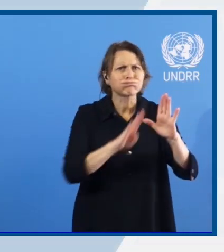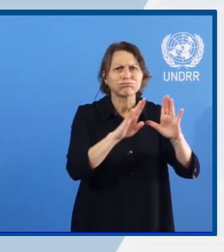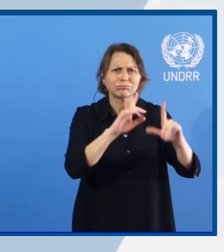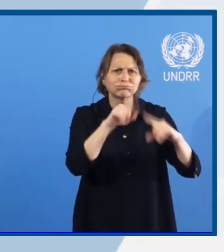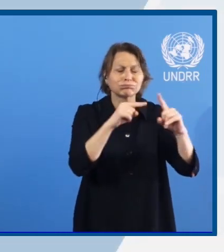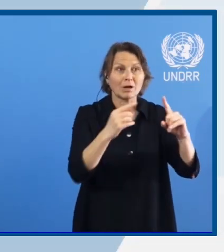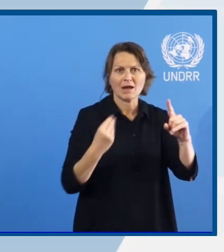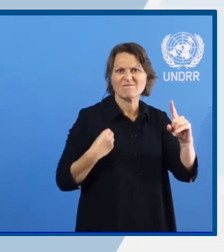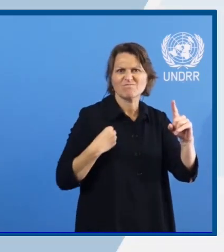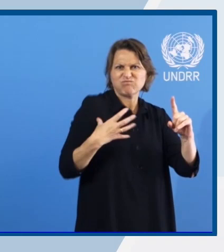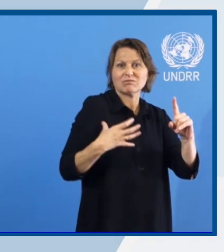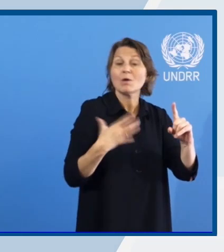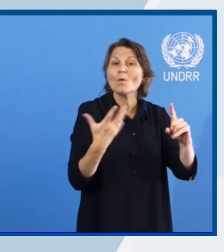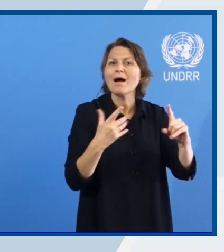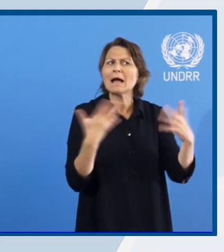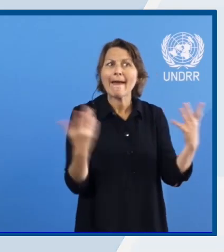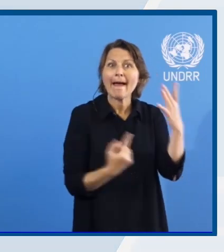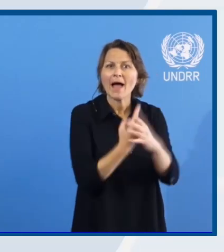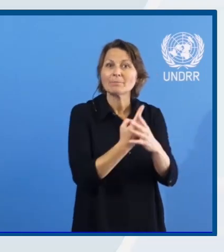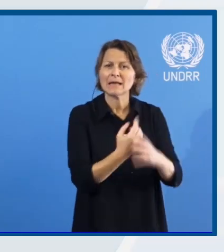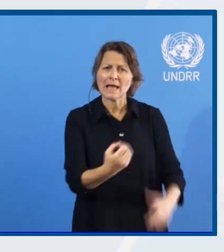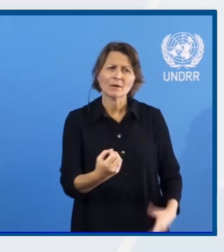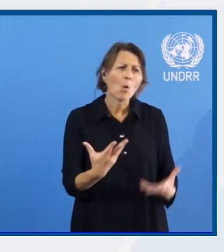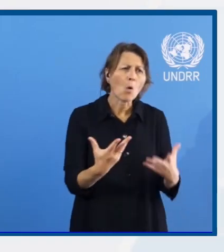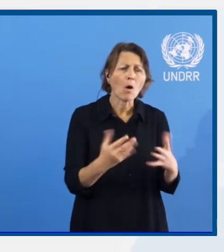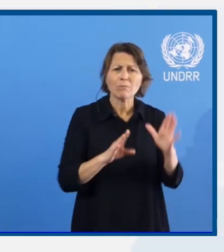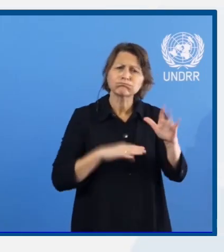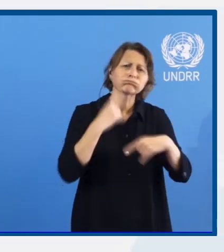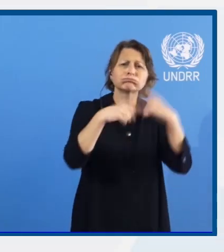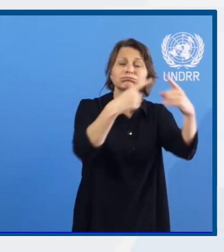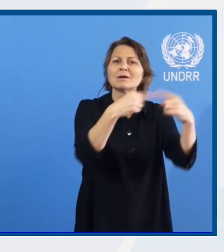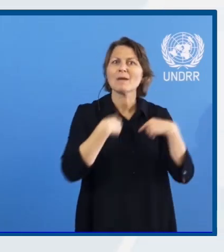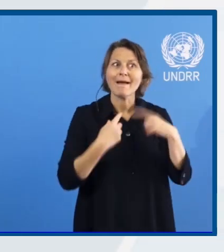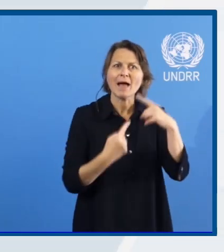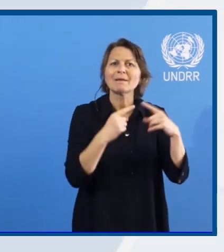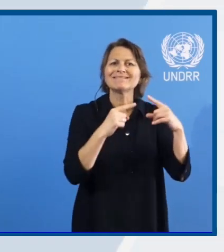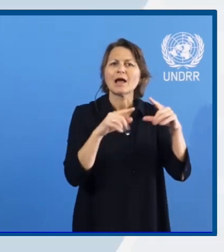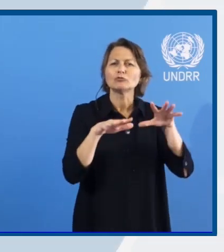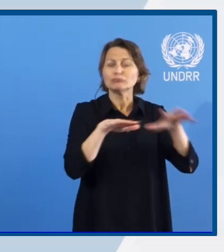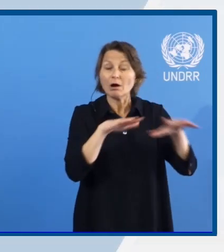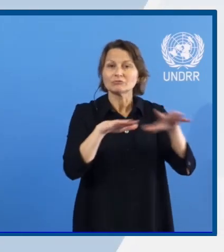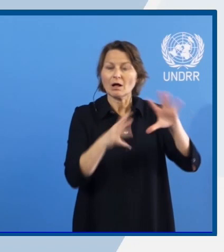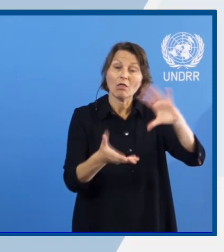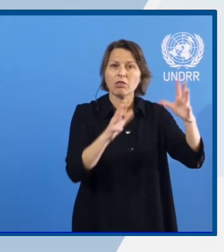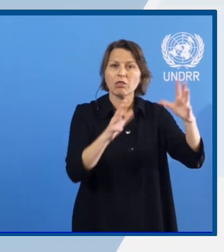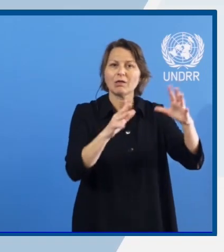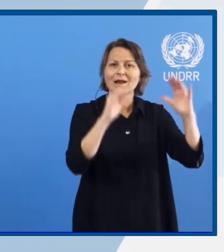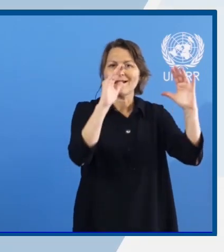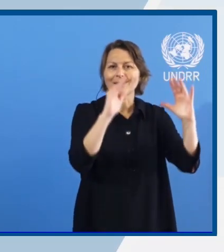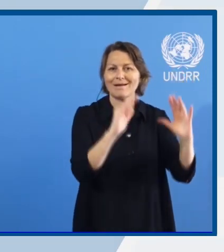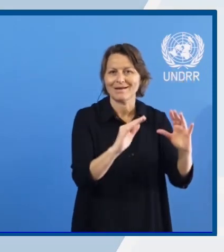had fewer shocks. And I think that is a set of data points that backs up what Elena